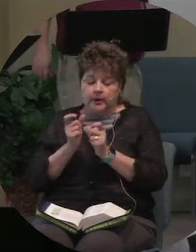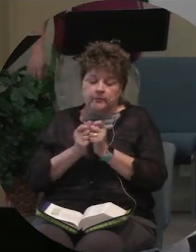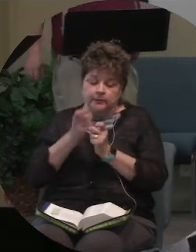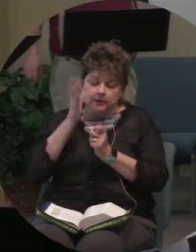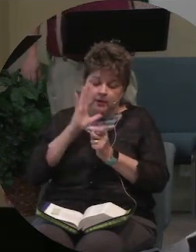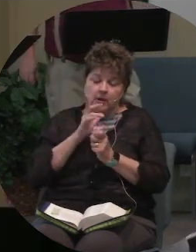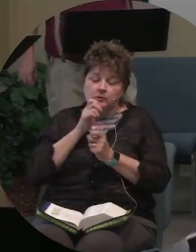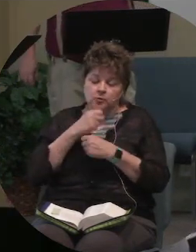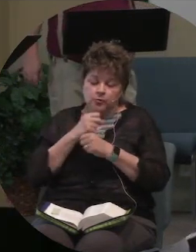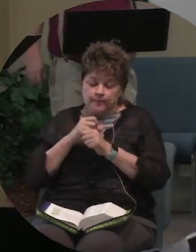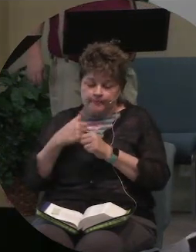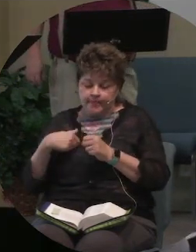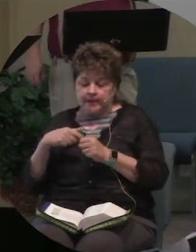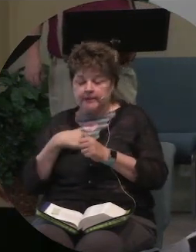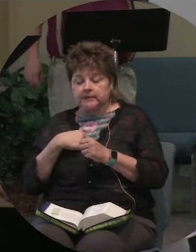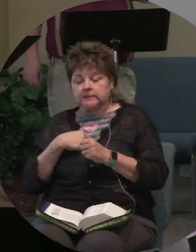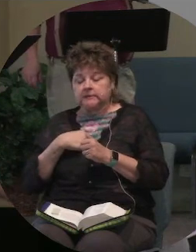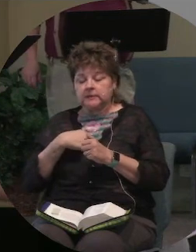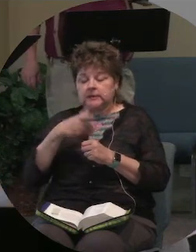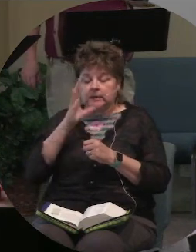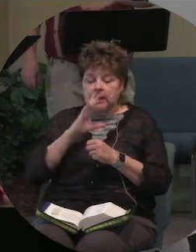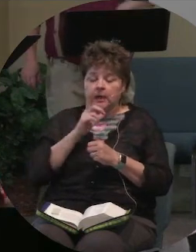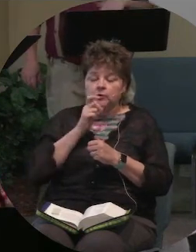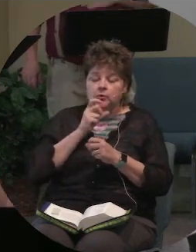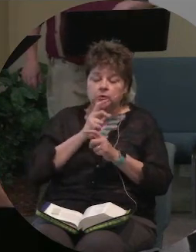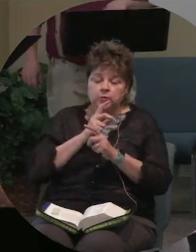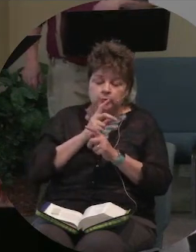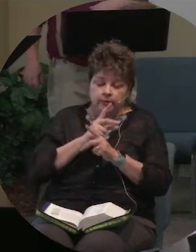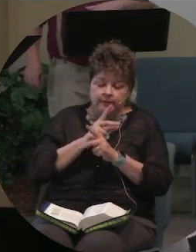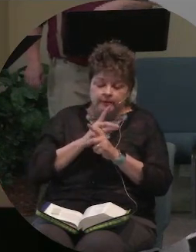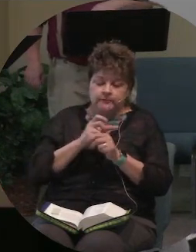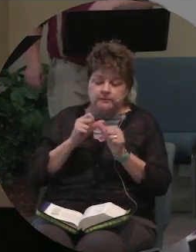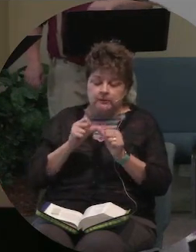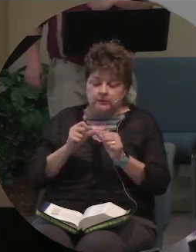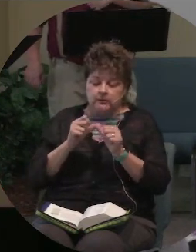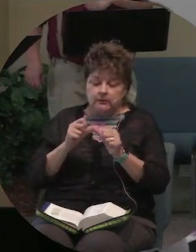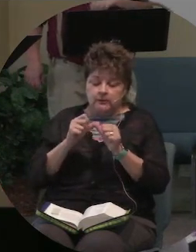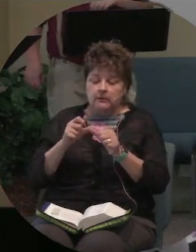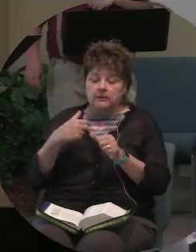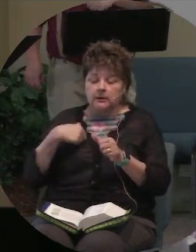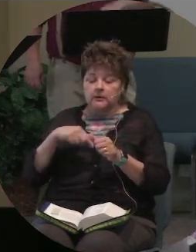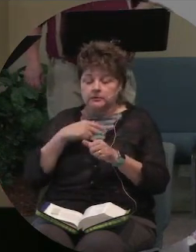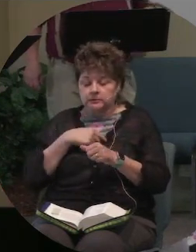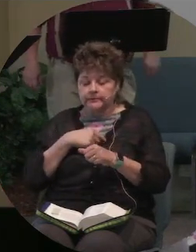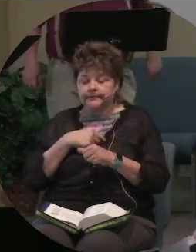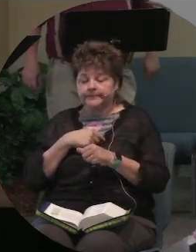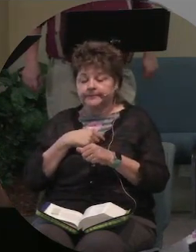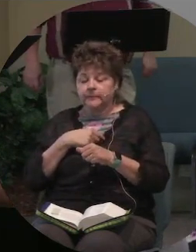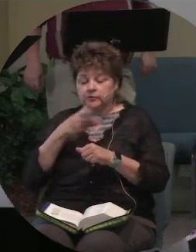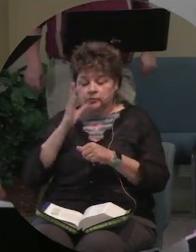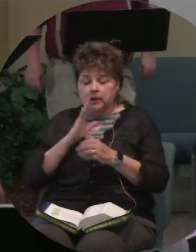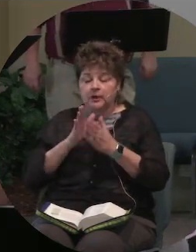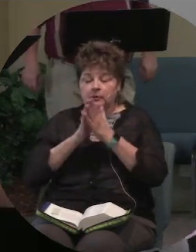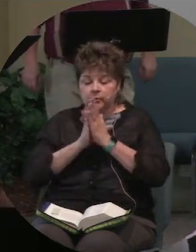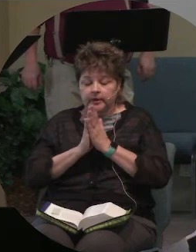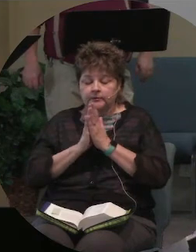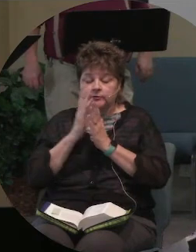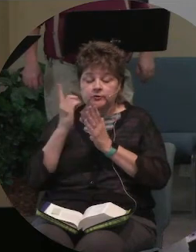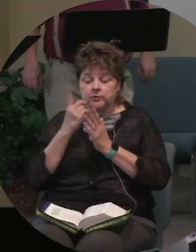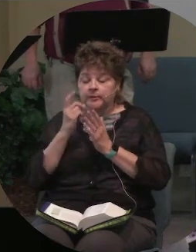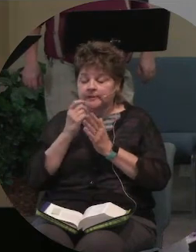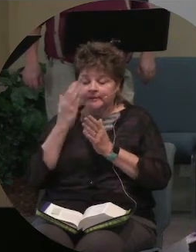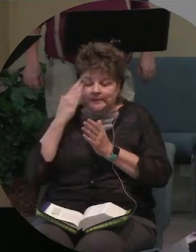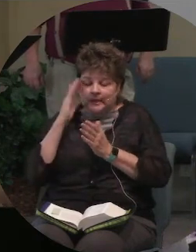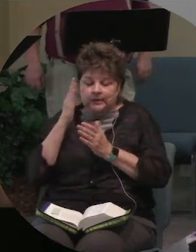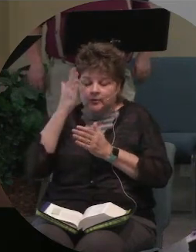us, with the God who keeps us and sustains us. So God, I pray that if there's someone here that doesn't know